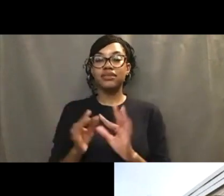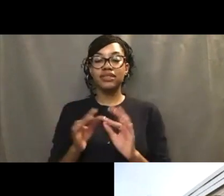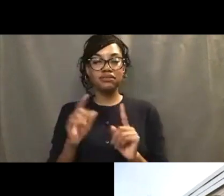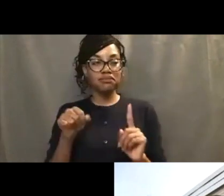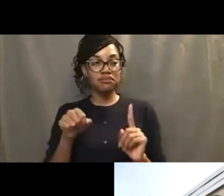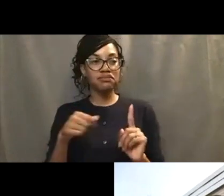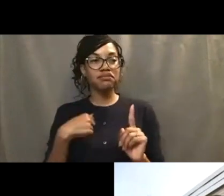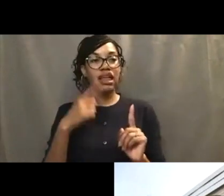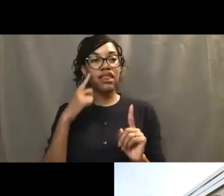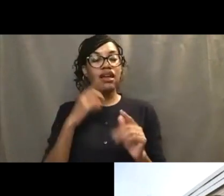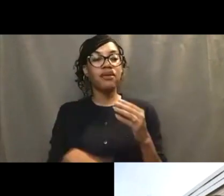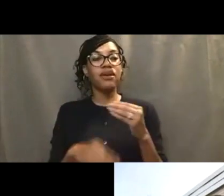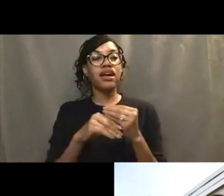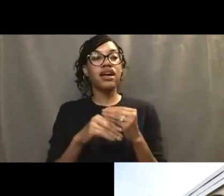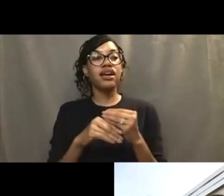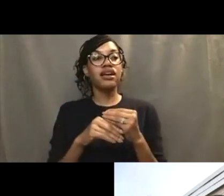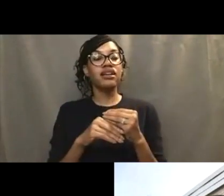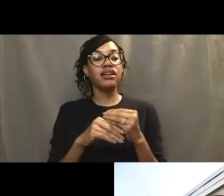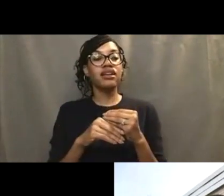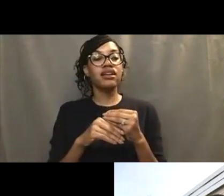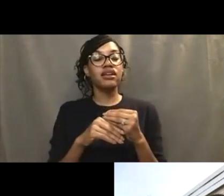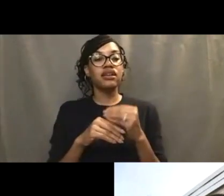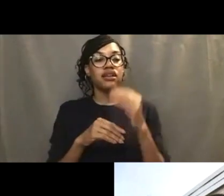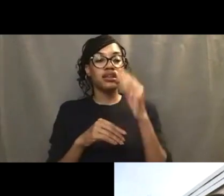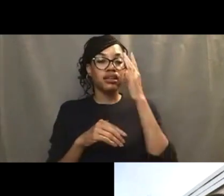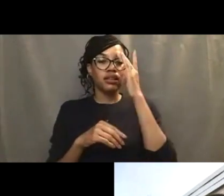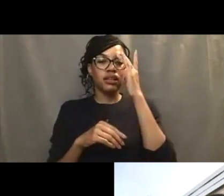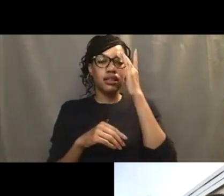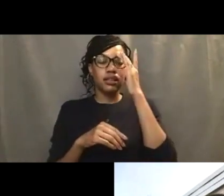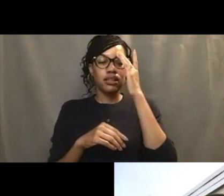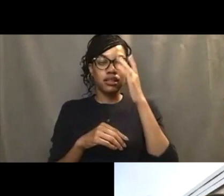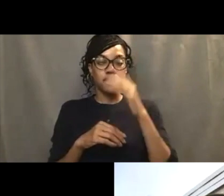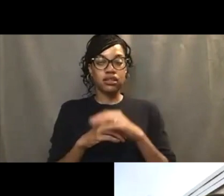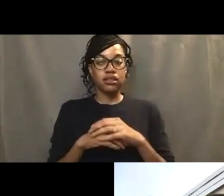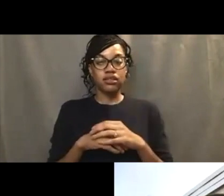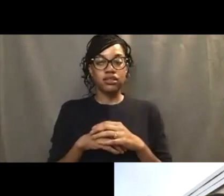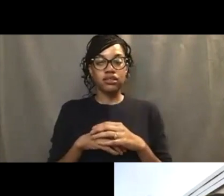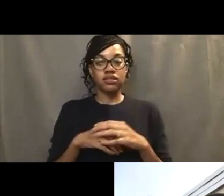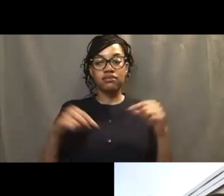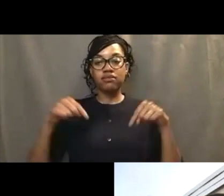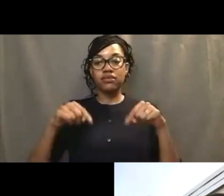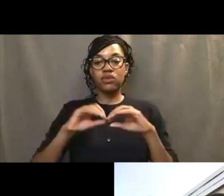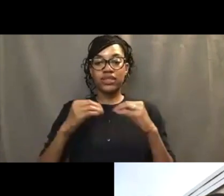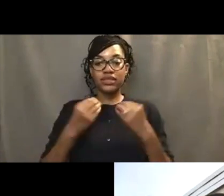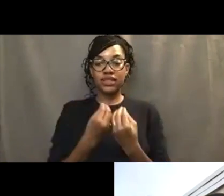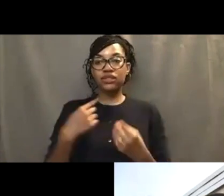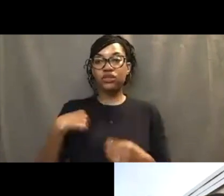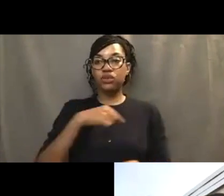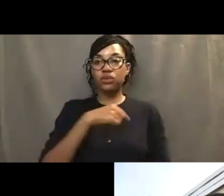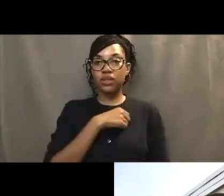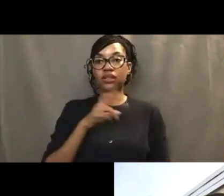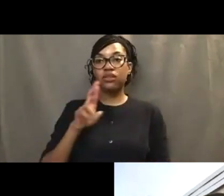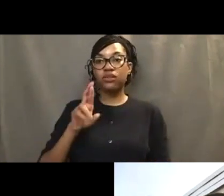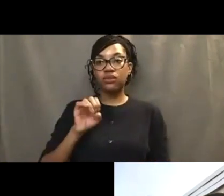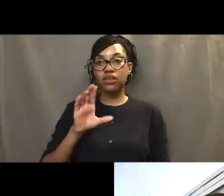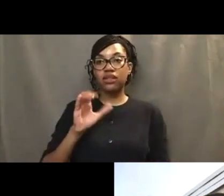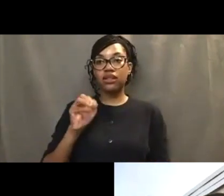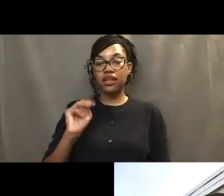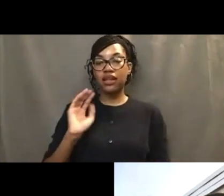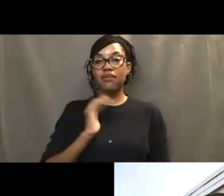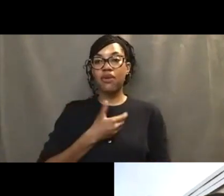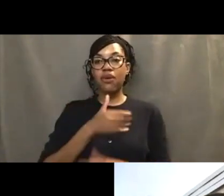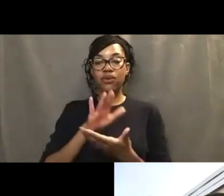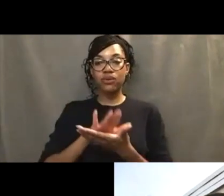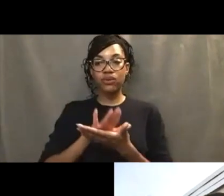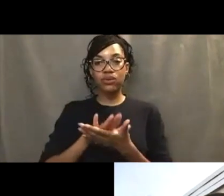that what we've done in Reclaim Our Schools Los Angeles and in UTLA is